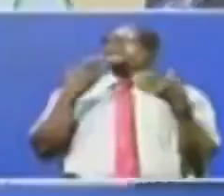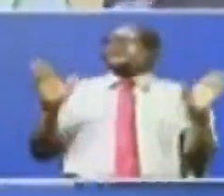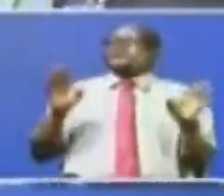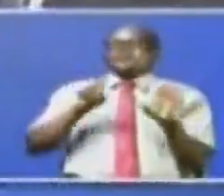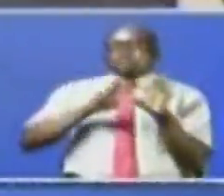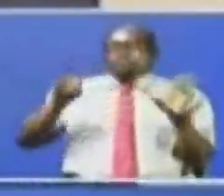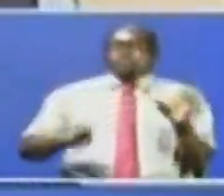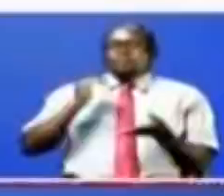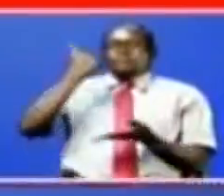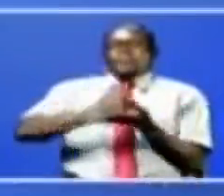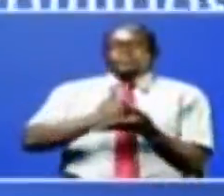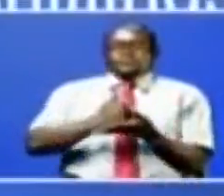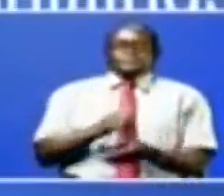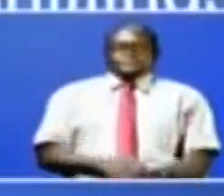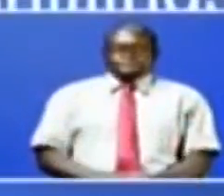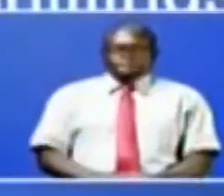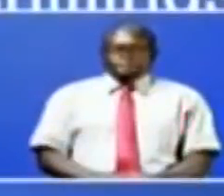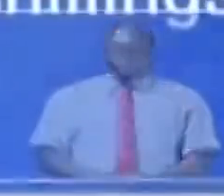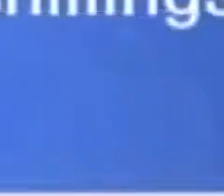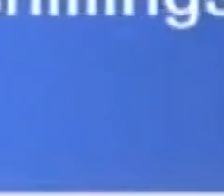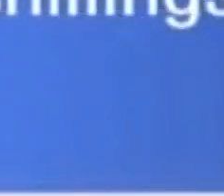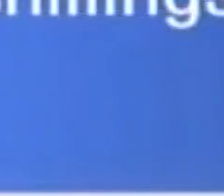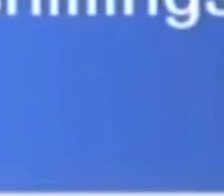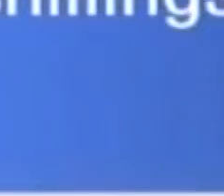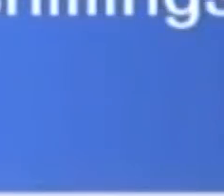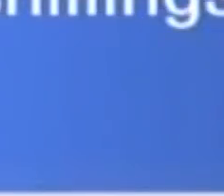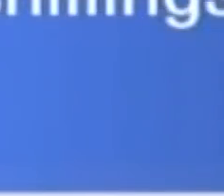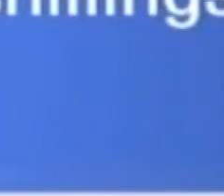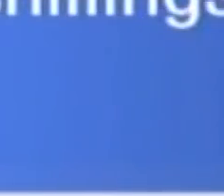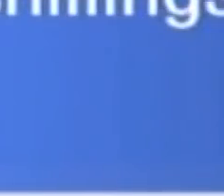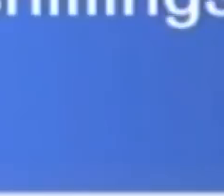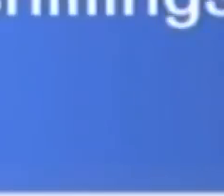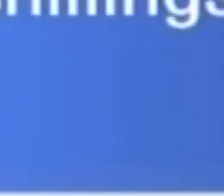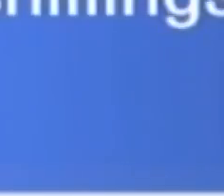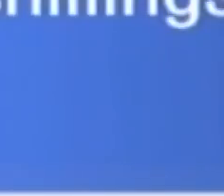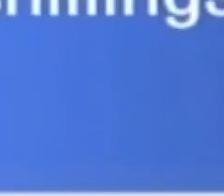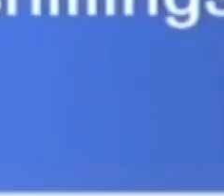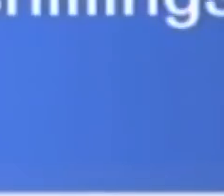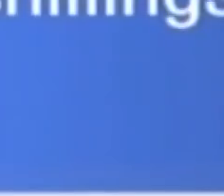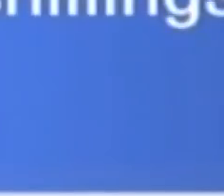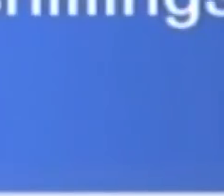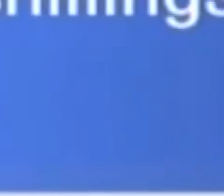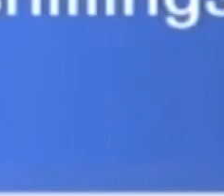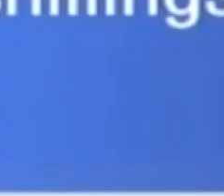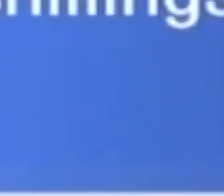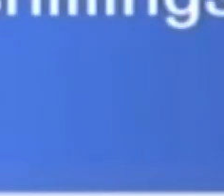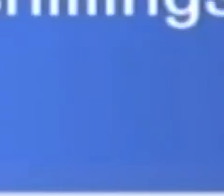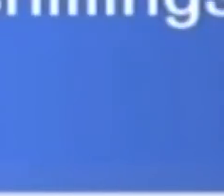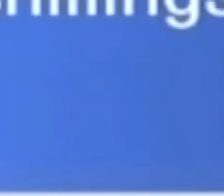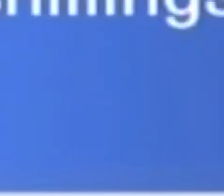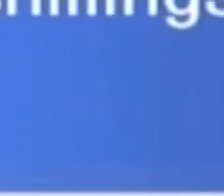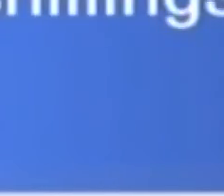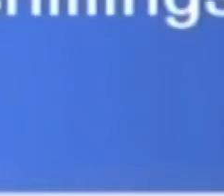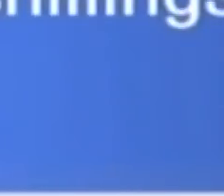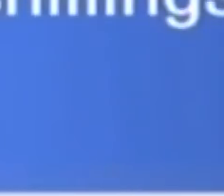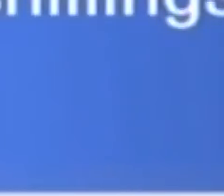from office. This, even as it emerged that the commission may have lost 4.6 billion shillings